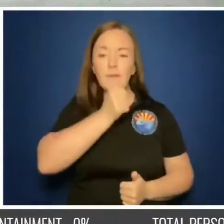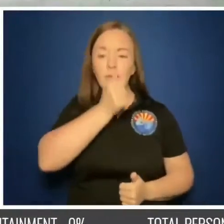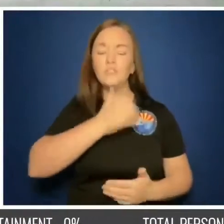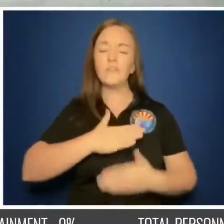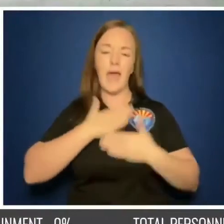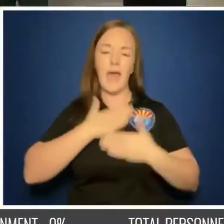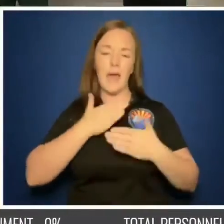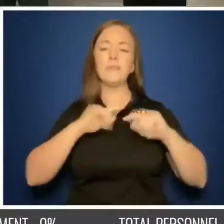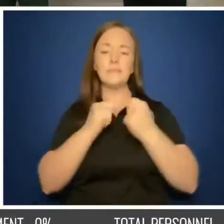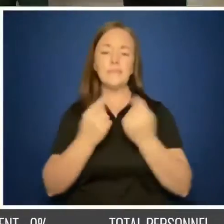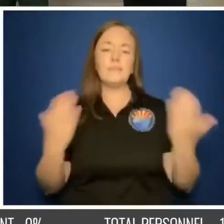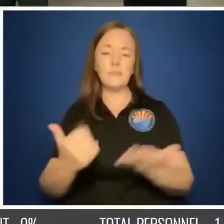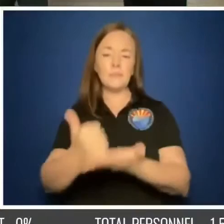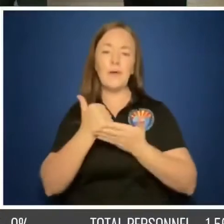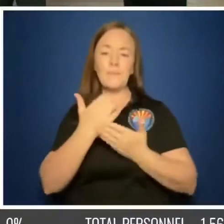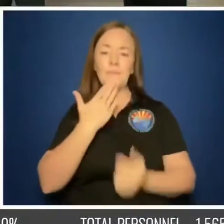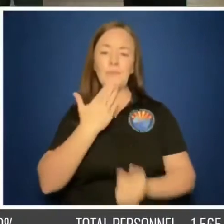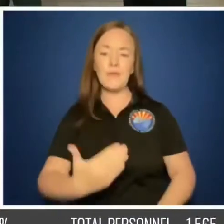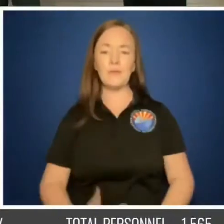help. Thank you.